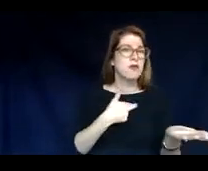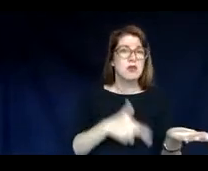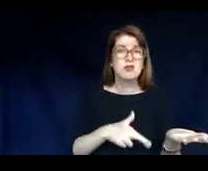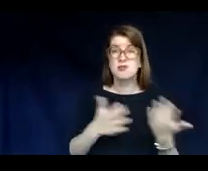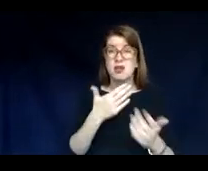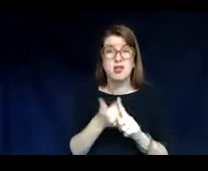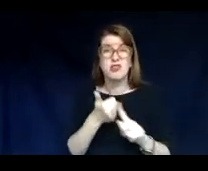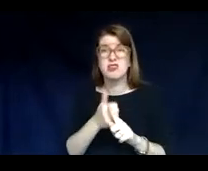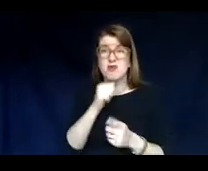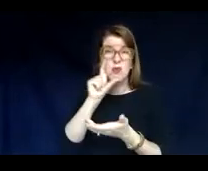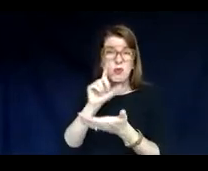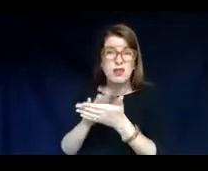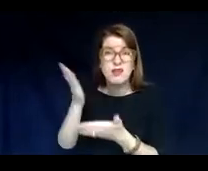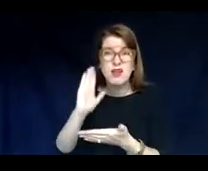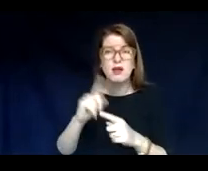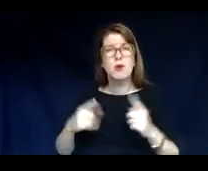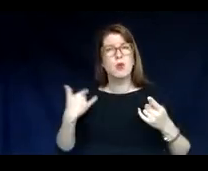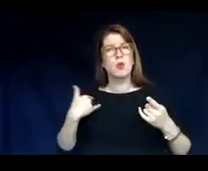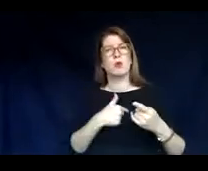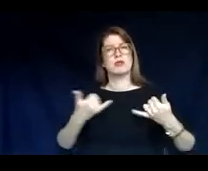religious, these are the questions that we ask.